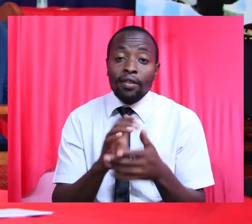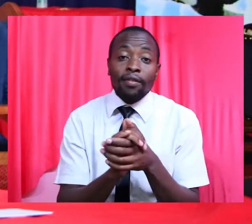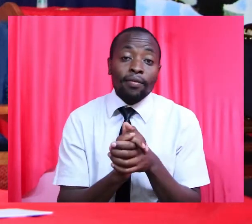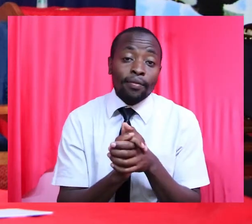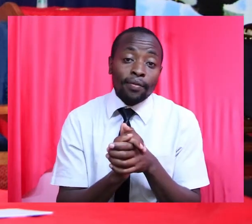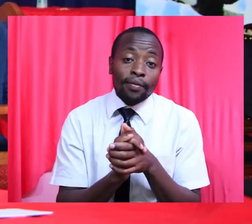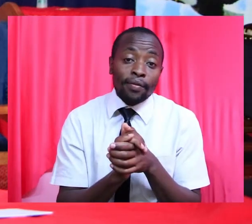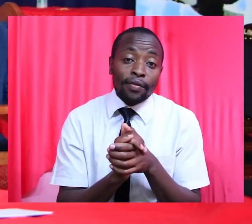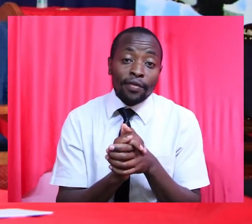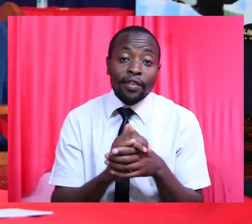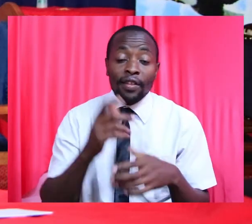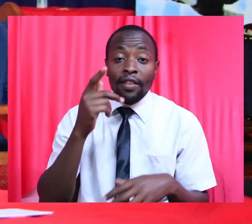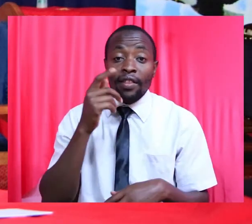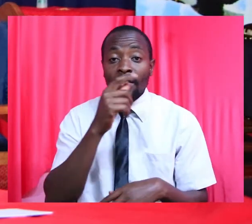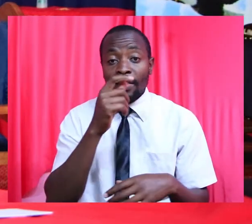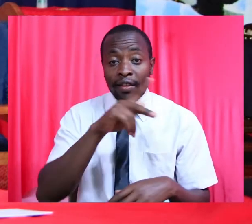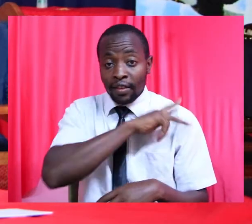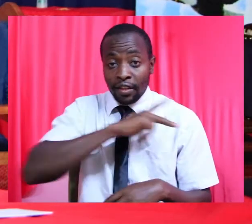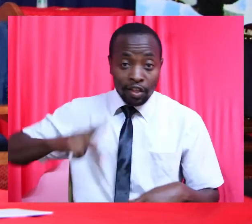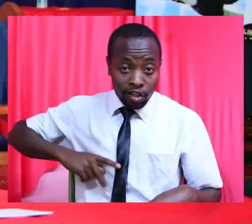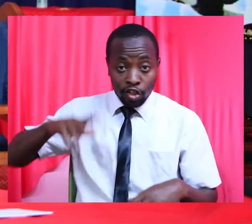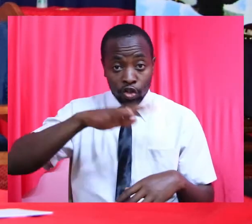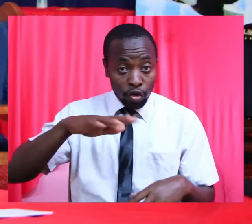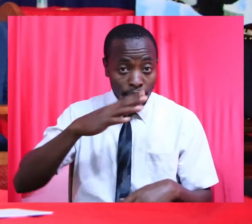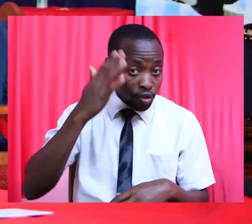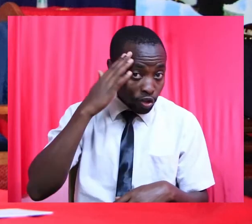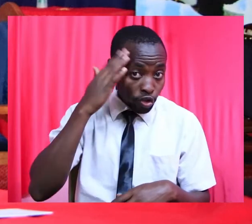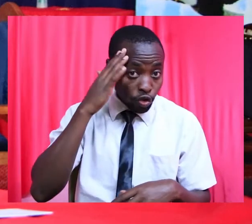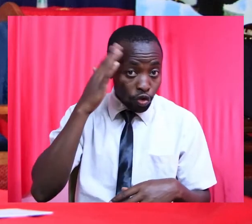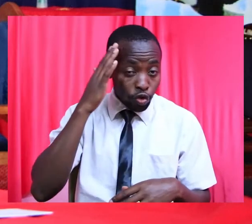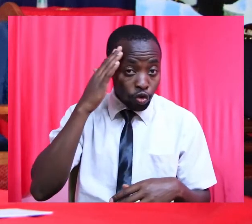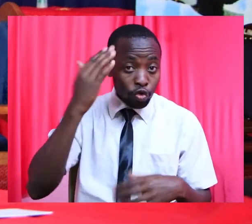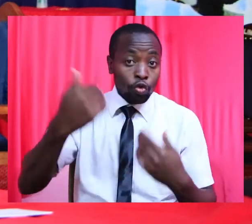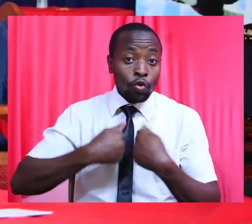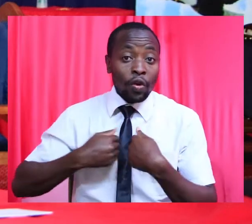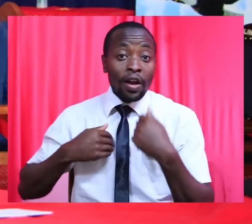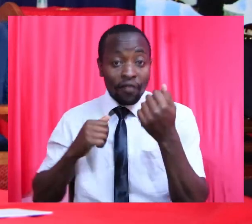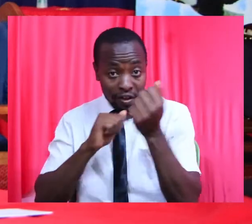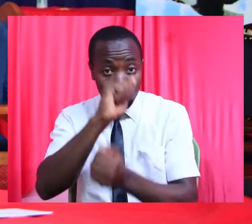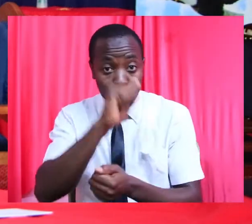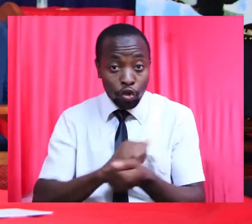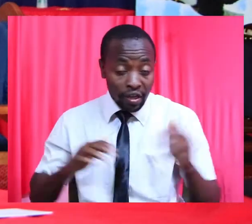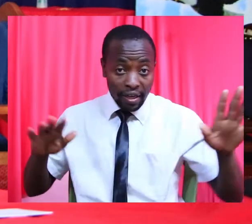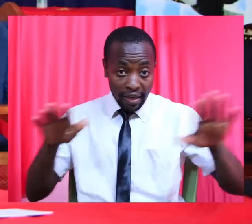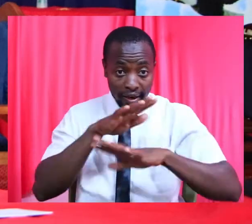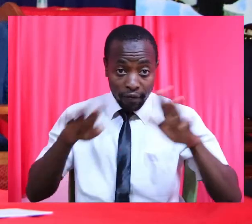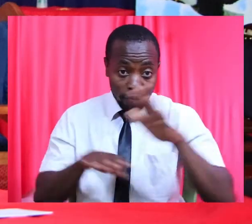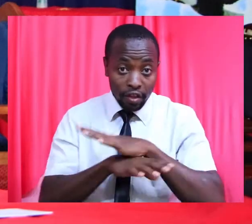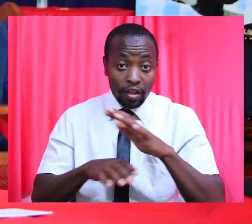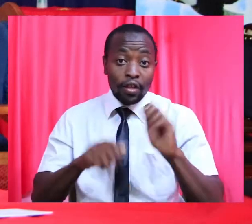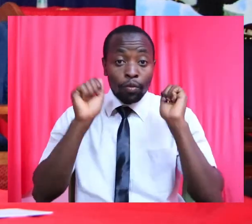The Persian monarchy is known to have devoured anything that came its way. It was able